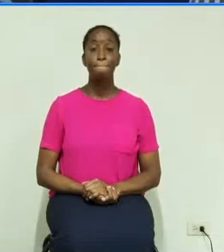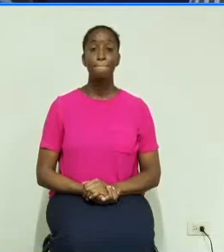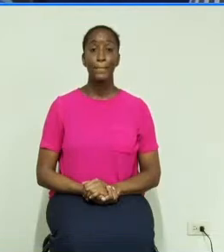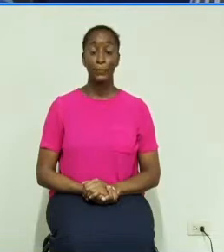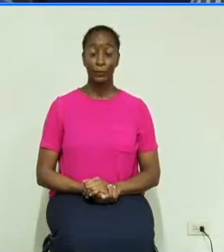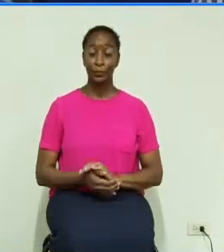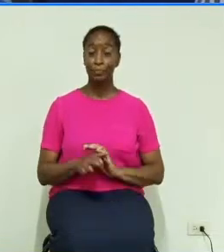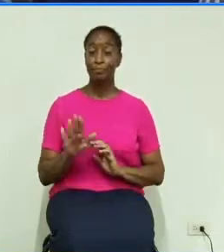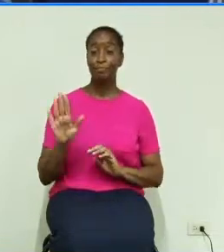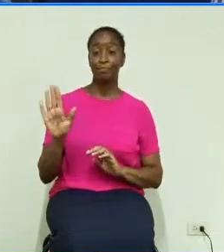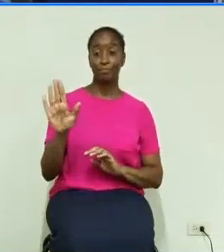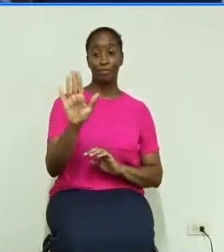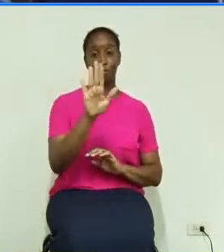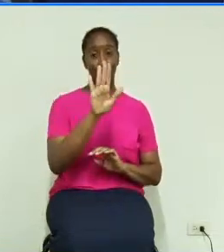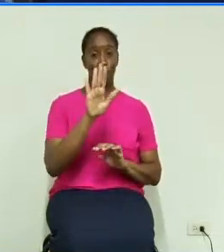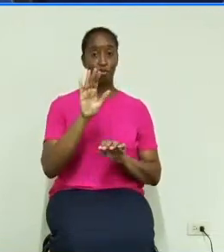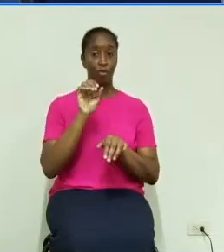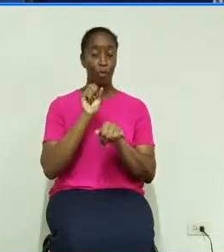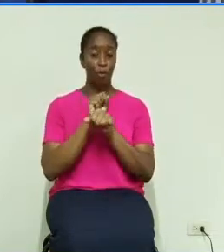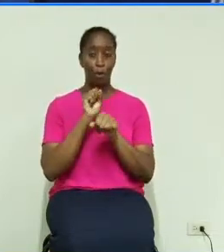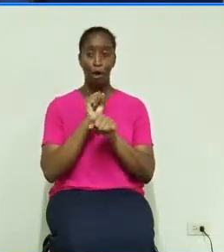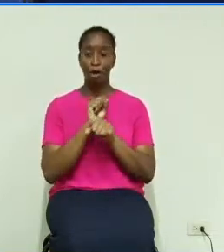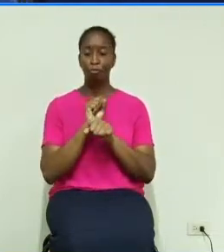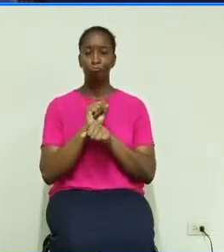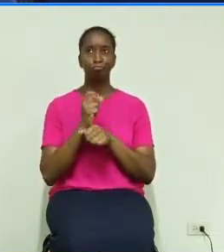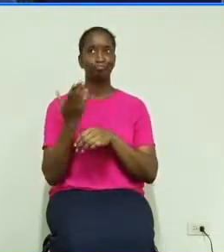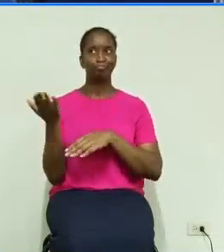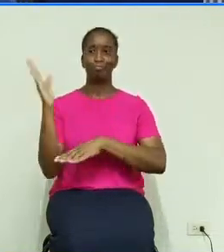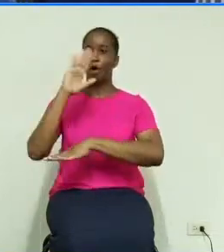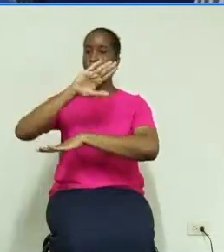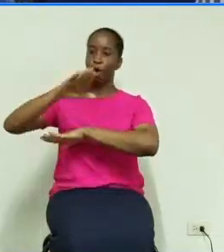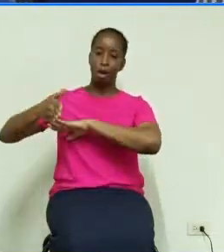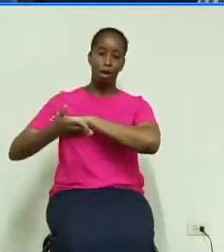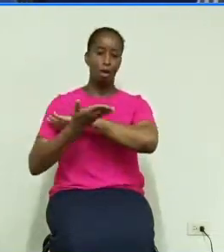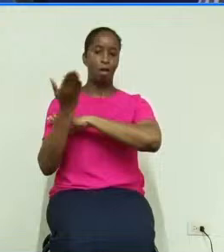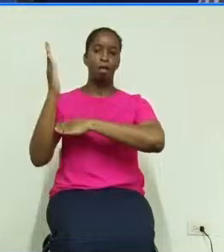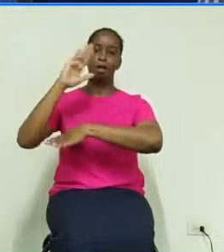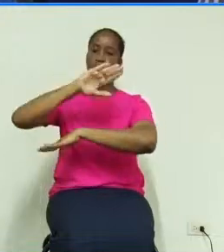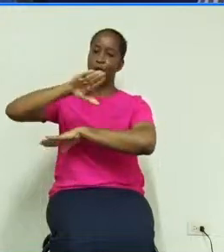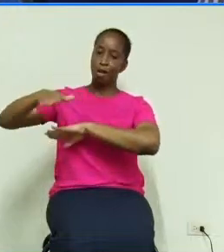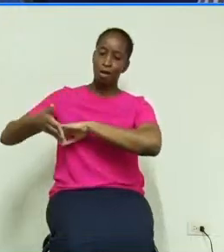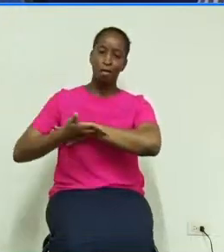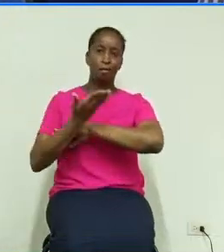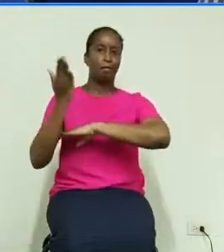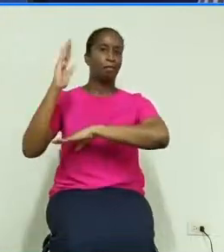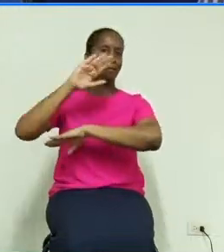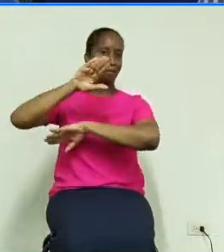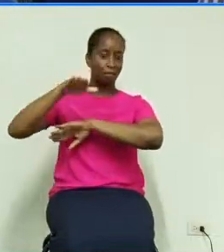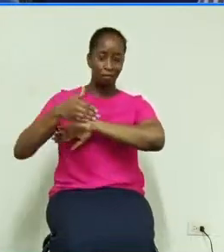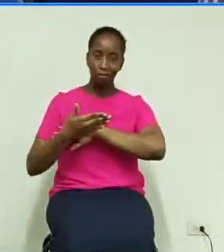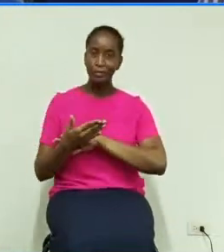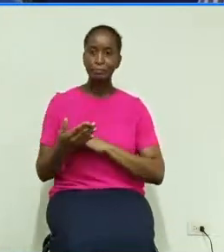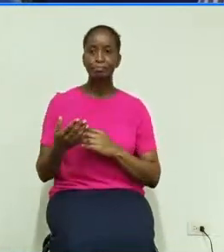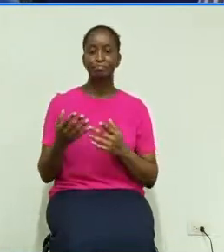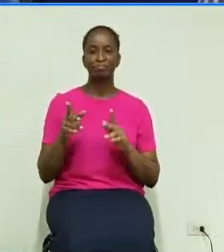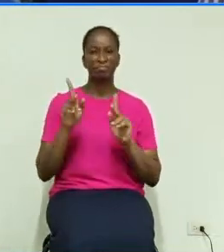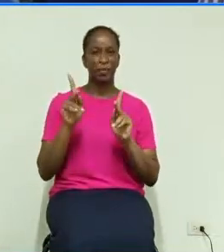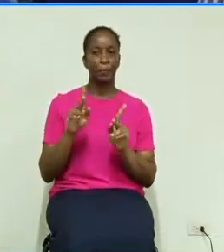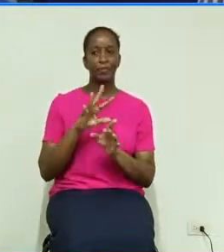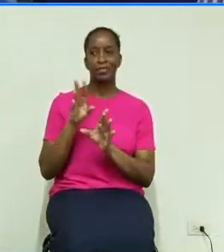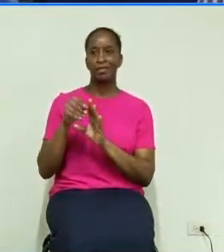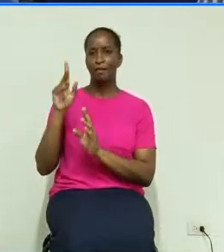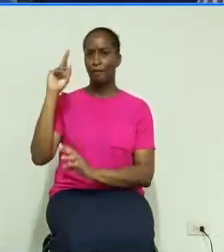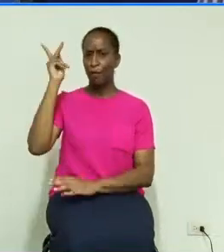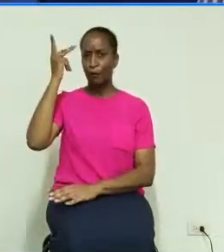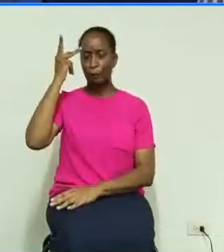almost 24/7. An MP's job is 24/7, and certainly in a small country like this, we